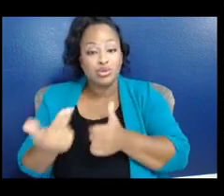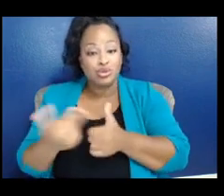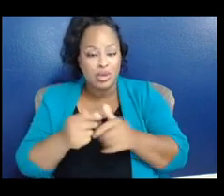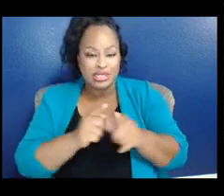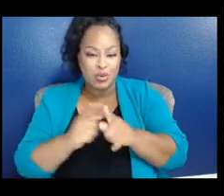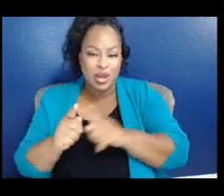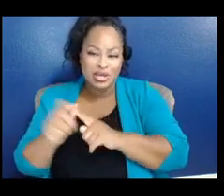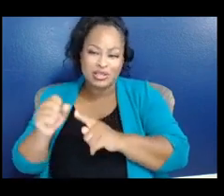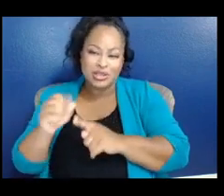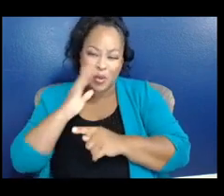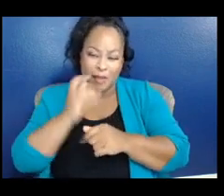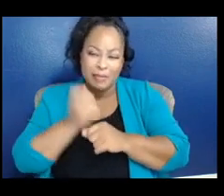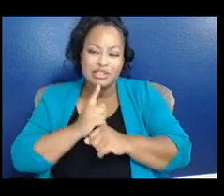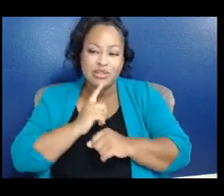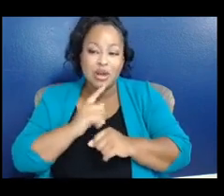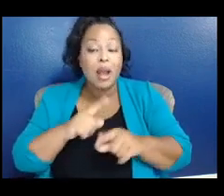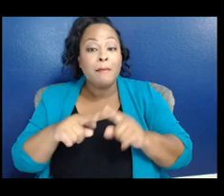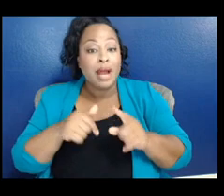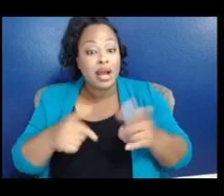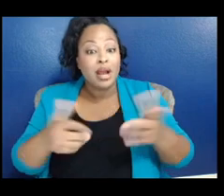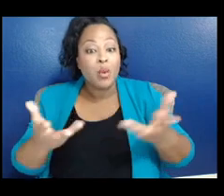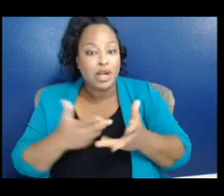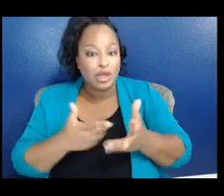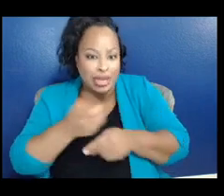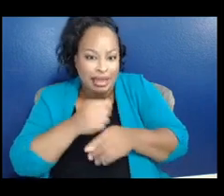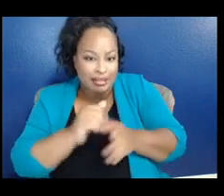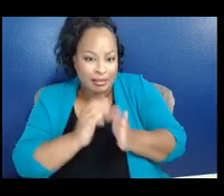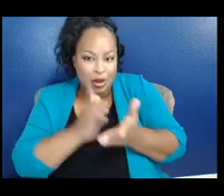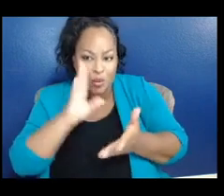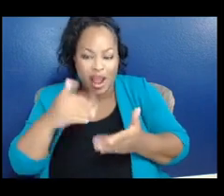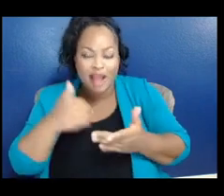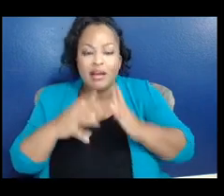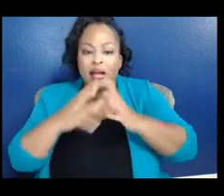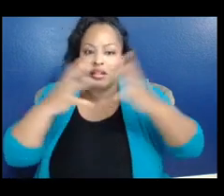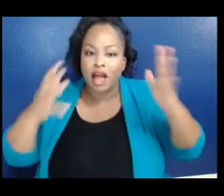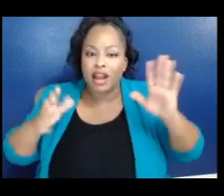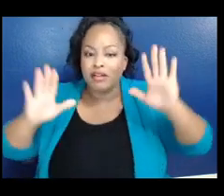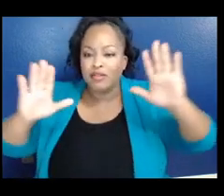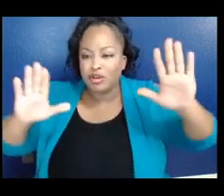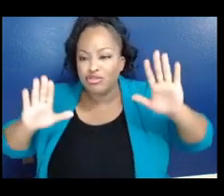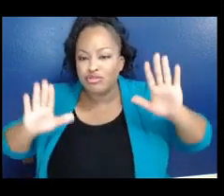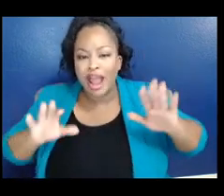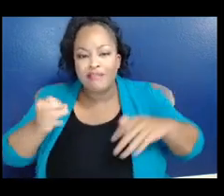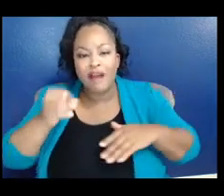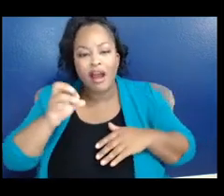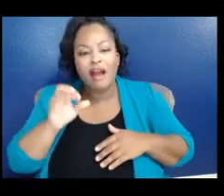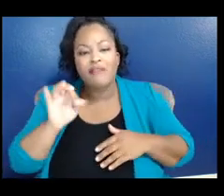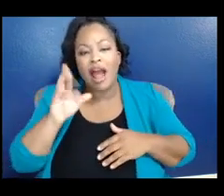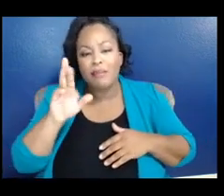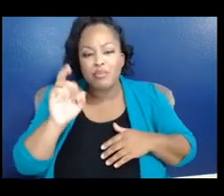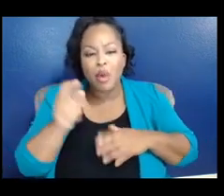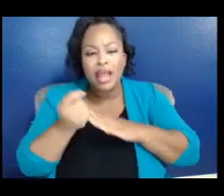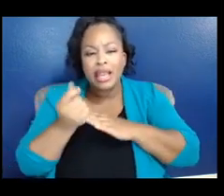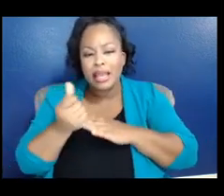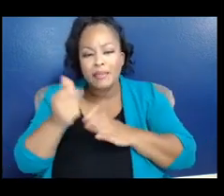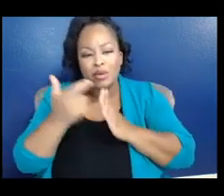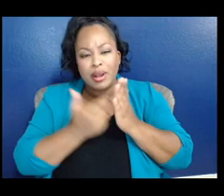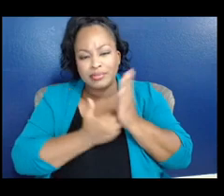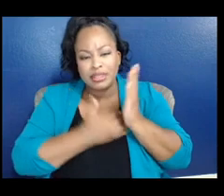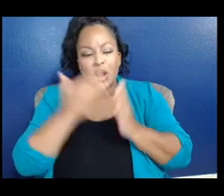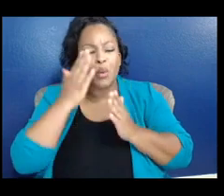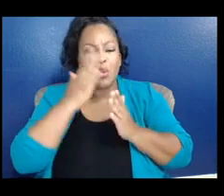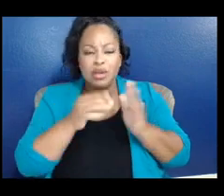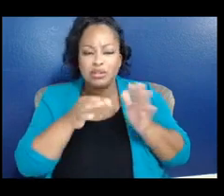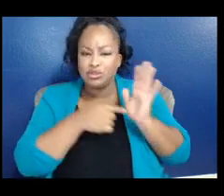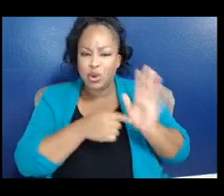So we'll make sure that, but what you get in the book is you're going to get a lot of great fibroid elimination recipes. It'll pretty much walk you through your